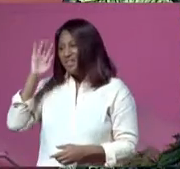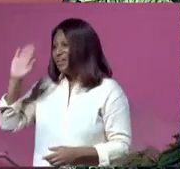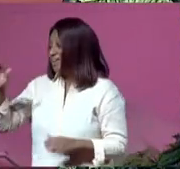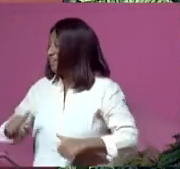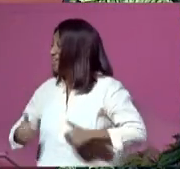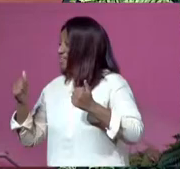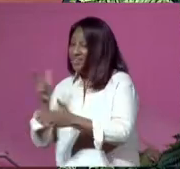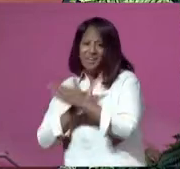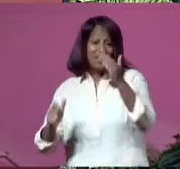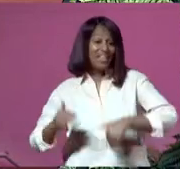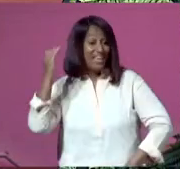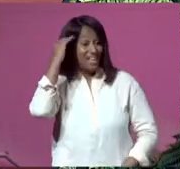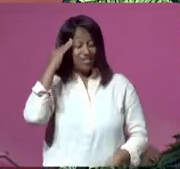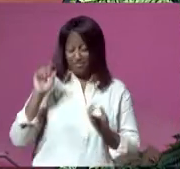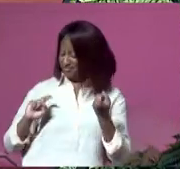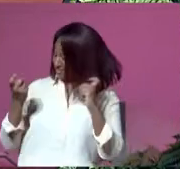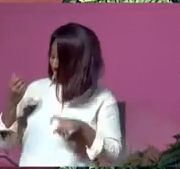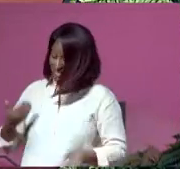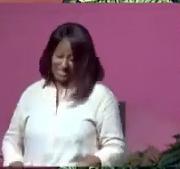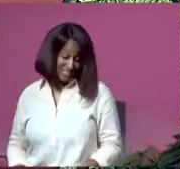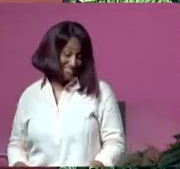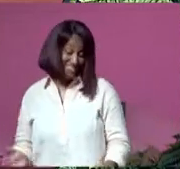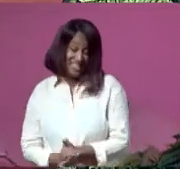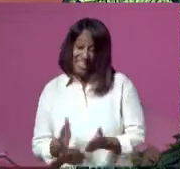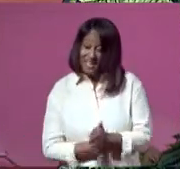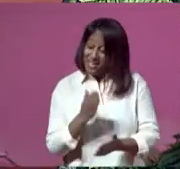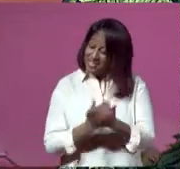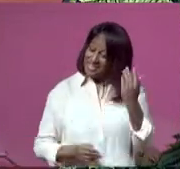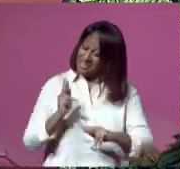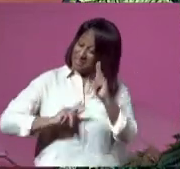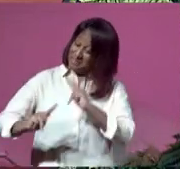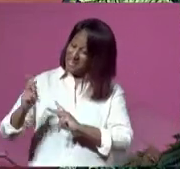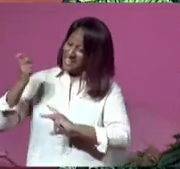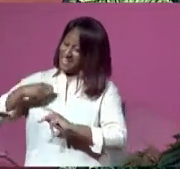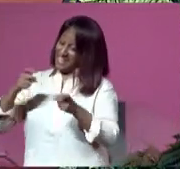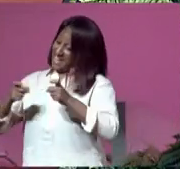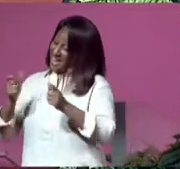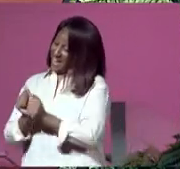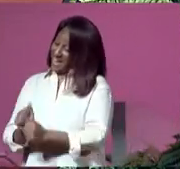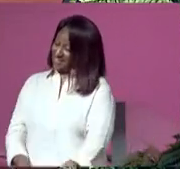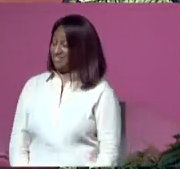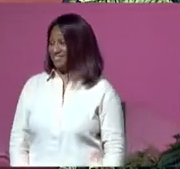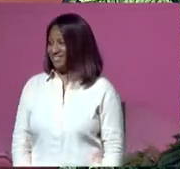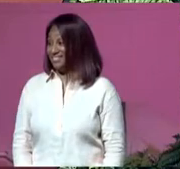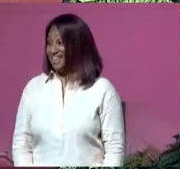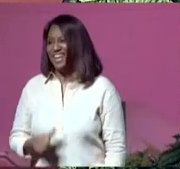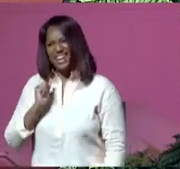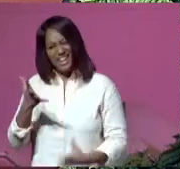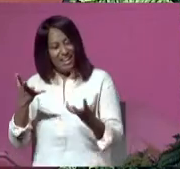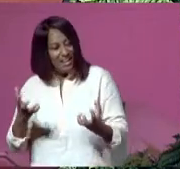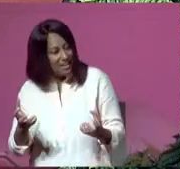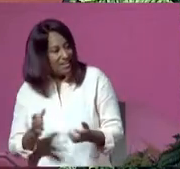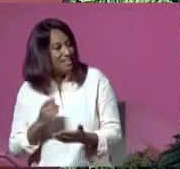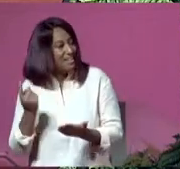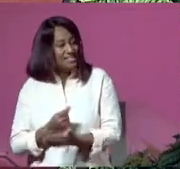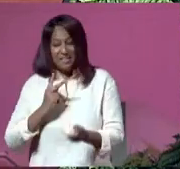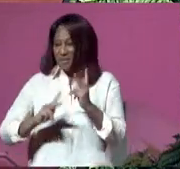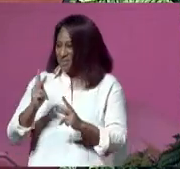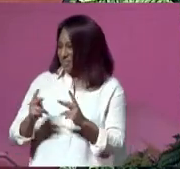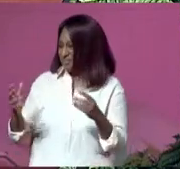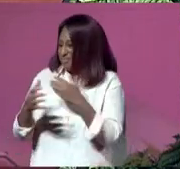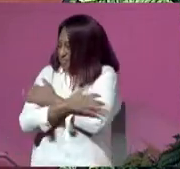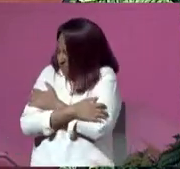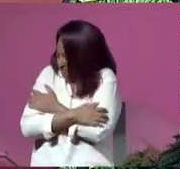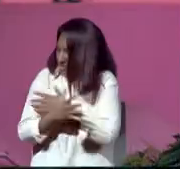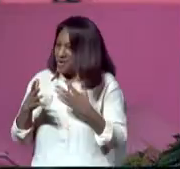say, Lord, I know you changed me, because there's some folk I can face I used to cuss out. There's some folk I can hug I want to slap